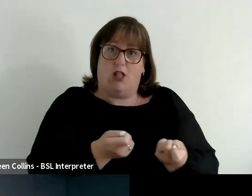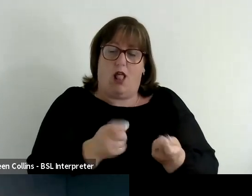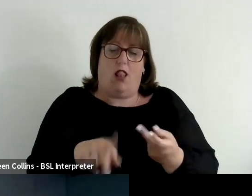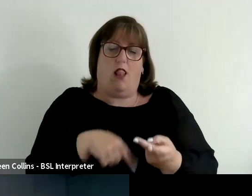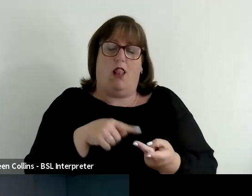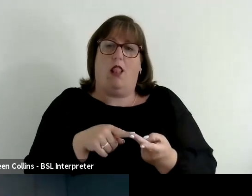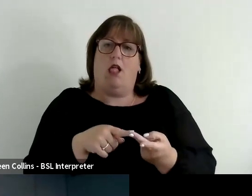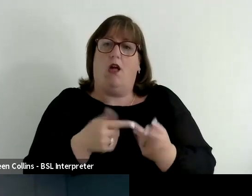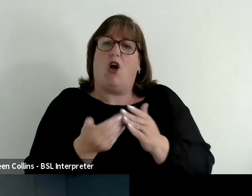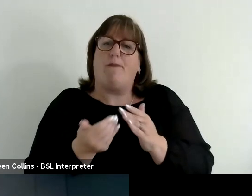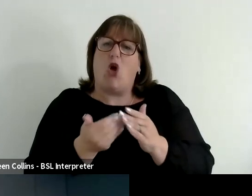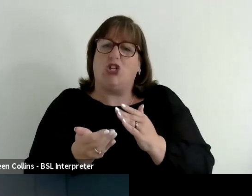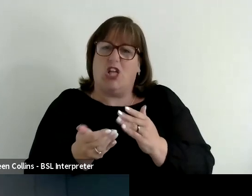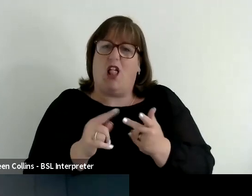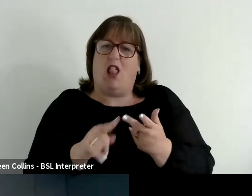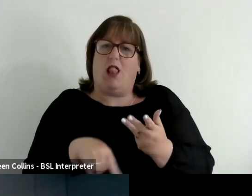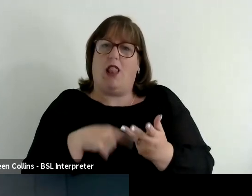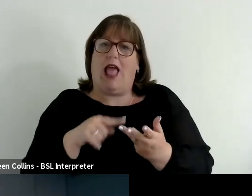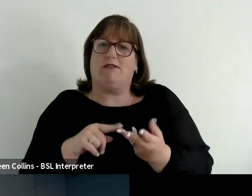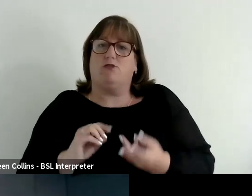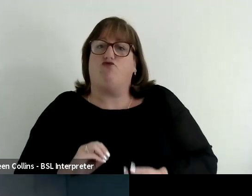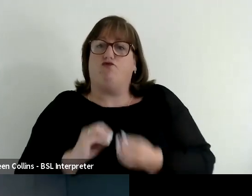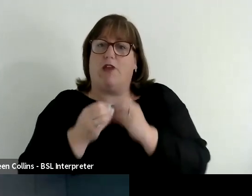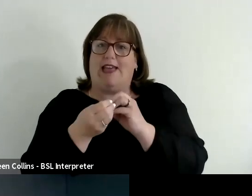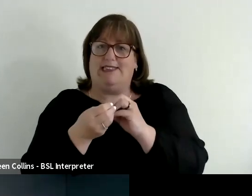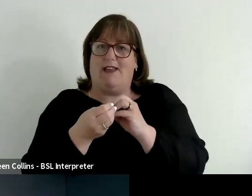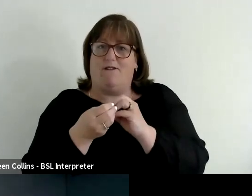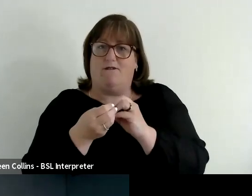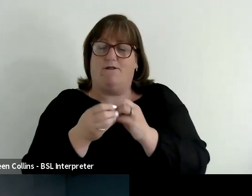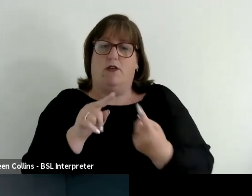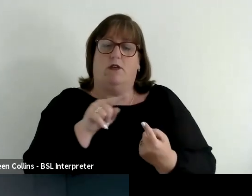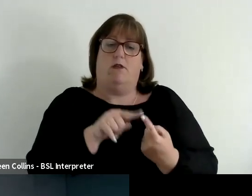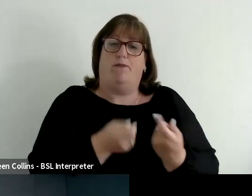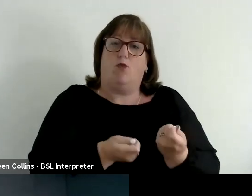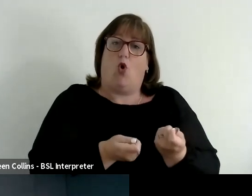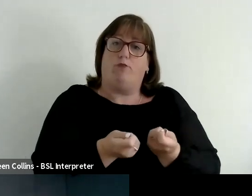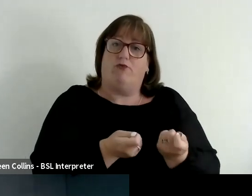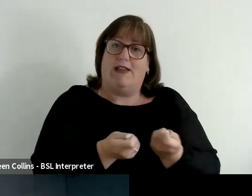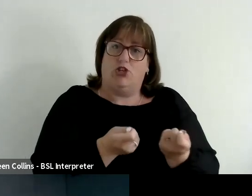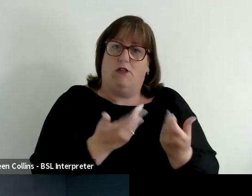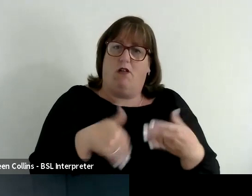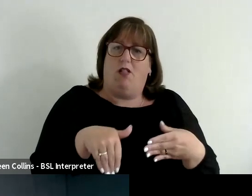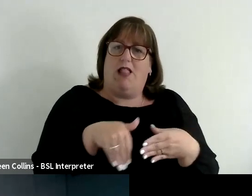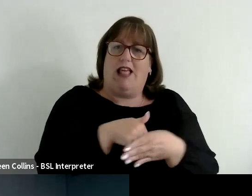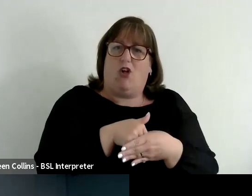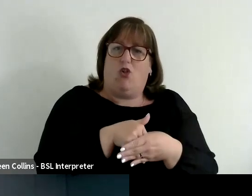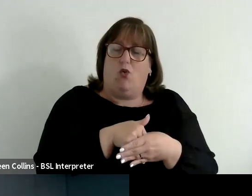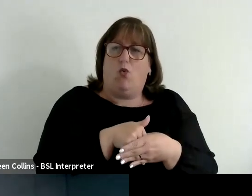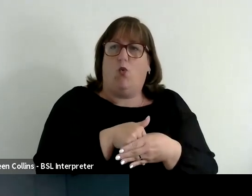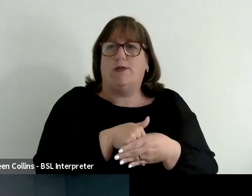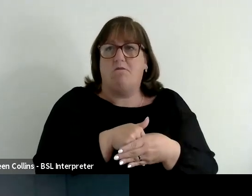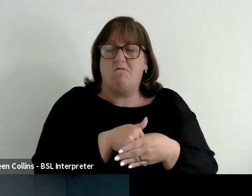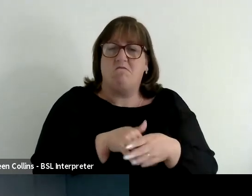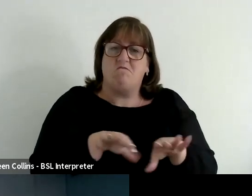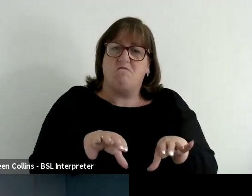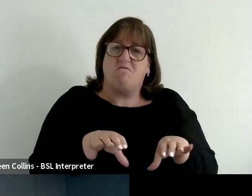commercial area, and the creative area. And the operational area will include departments that you'd